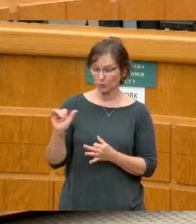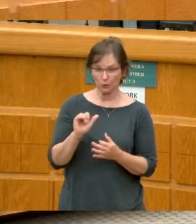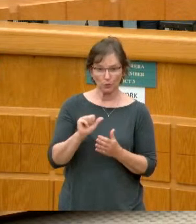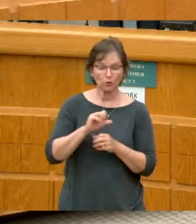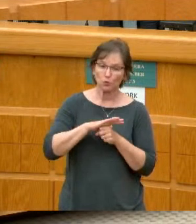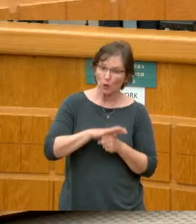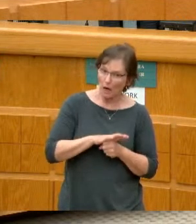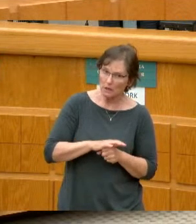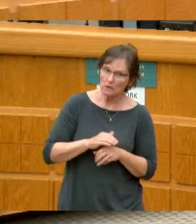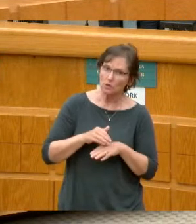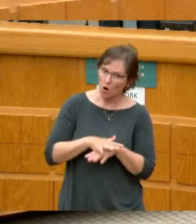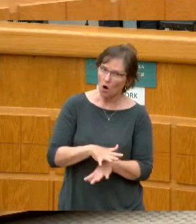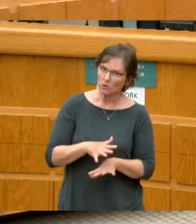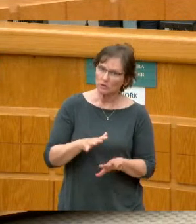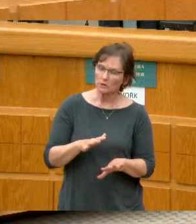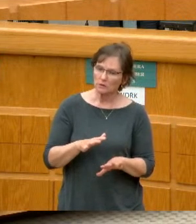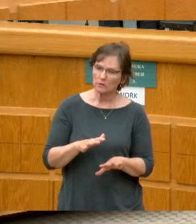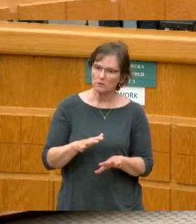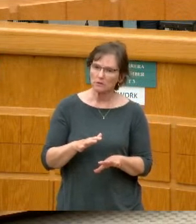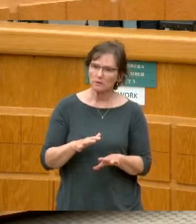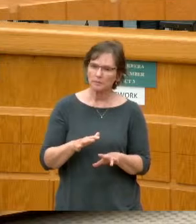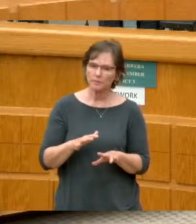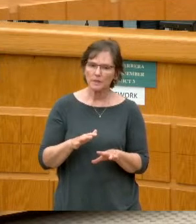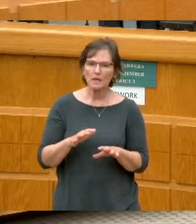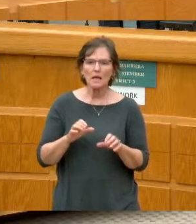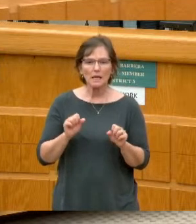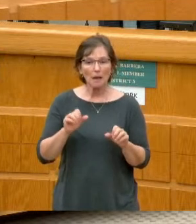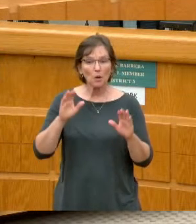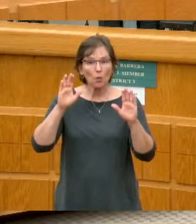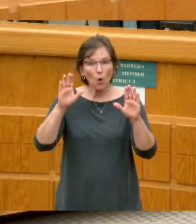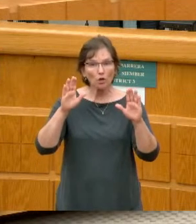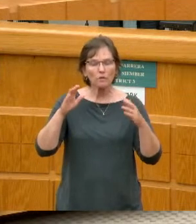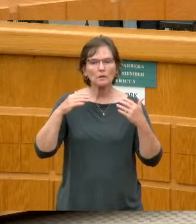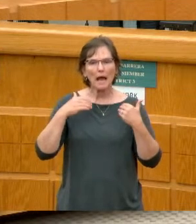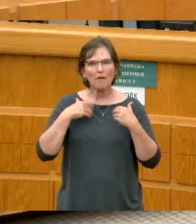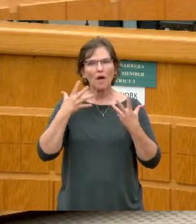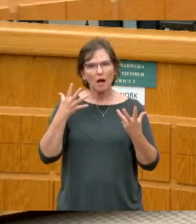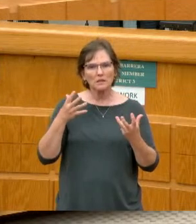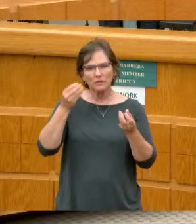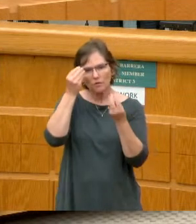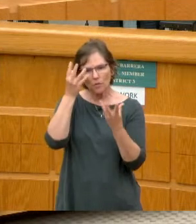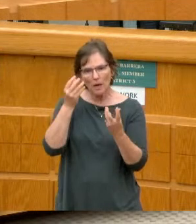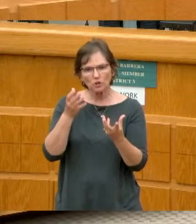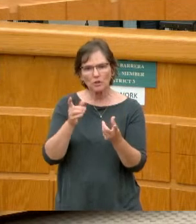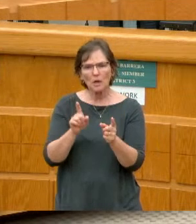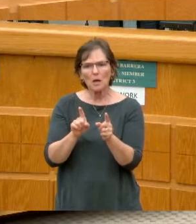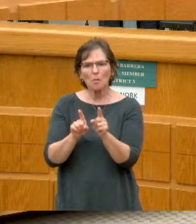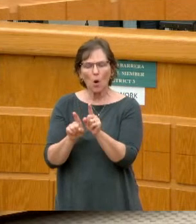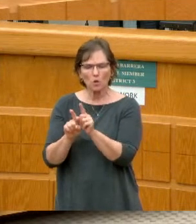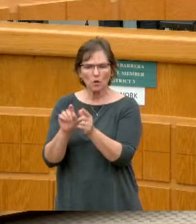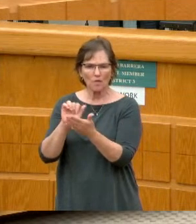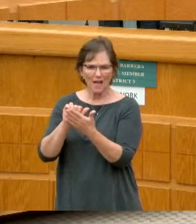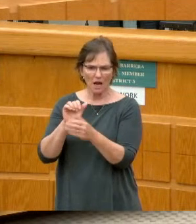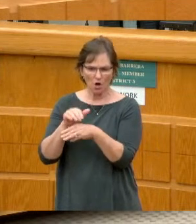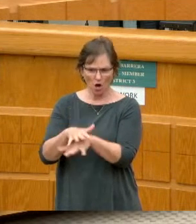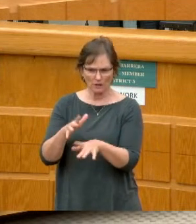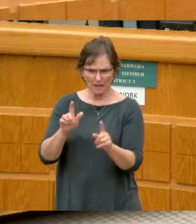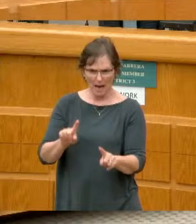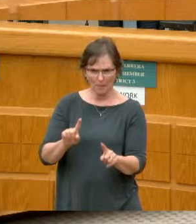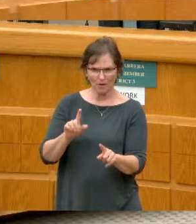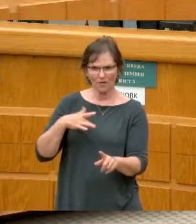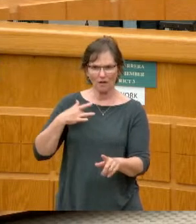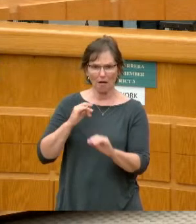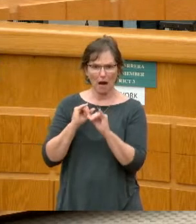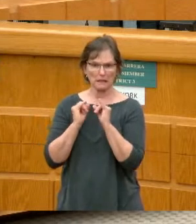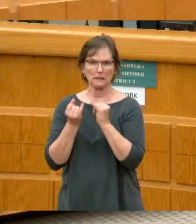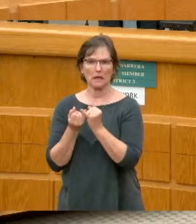happen can be overwhelming, and it causes tremendous emotion in both adults and children. And I've seen this in